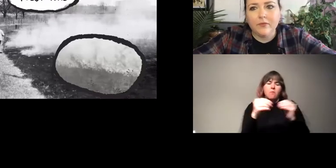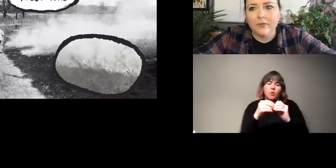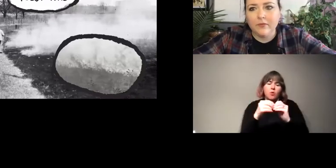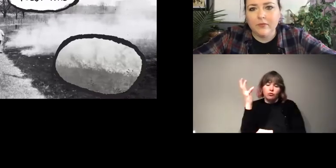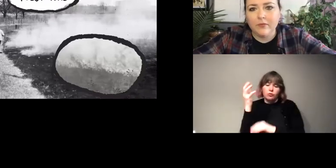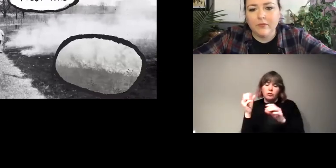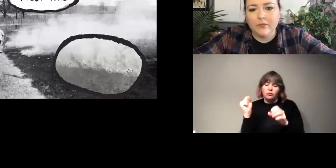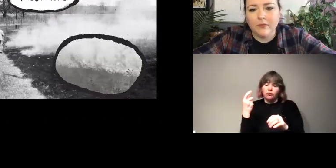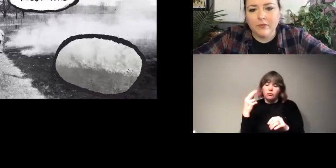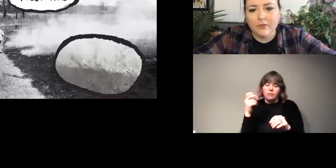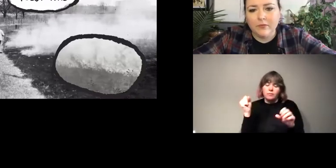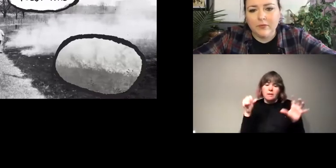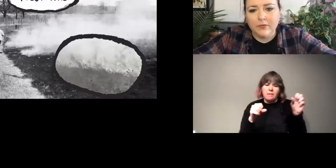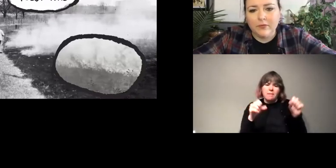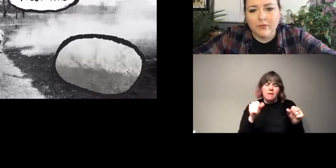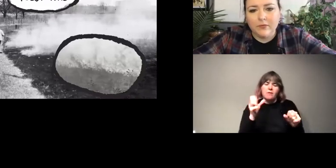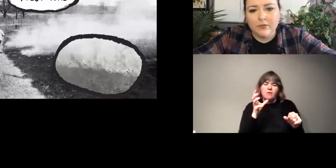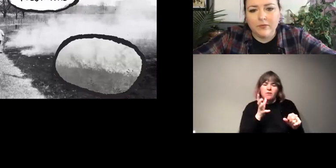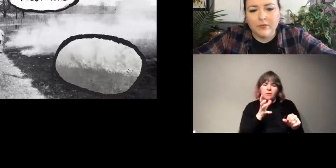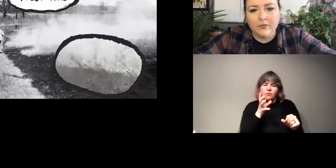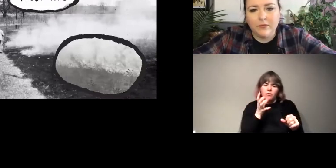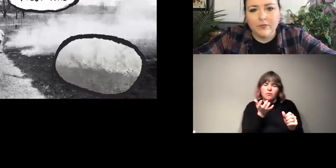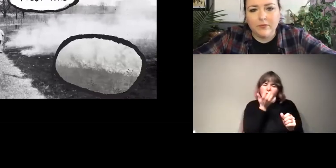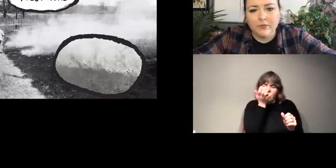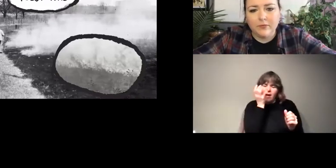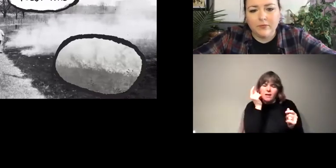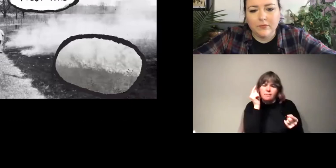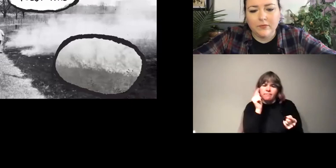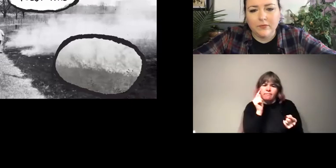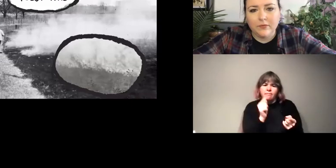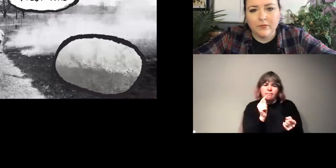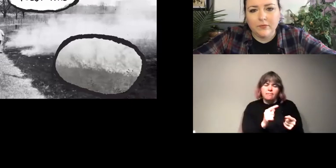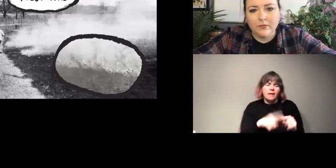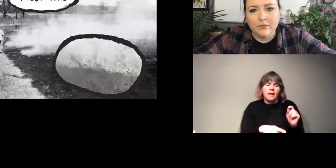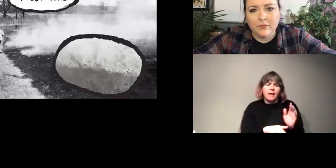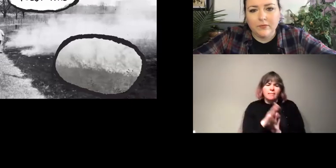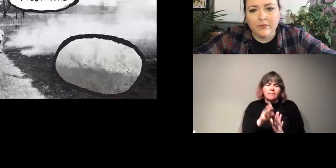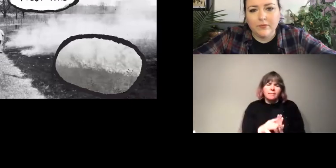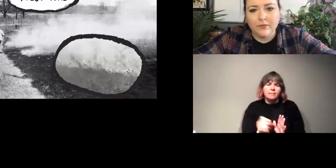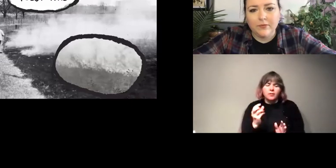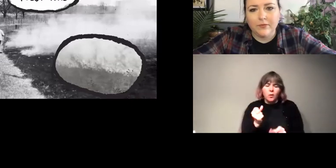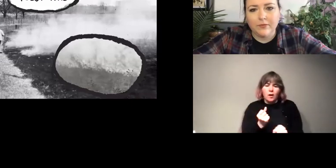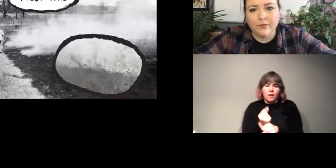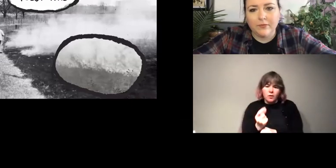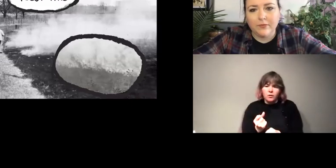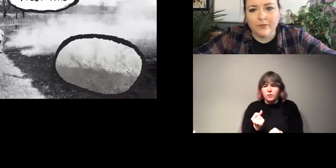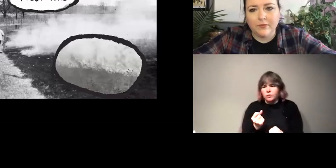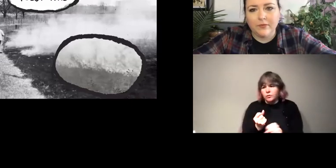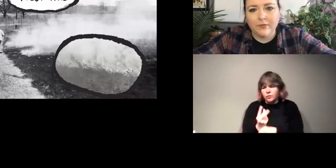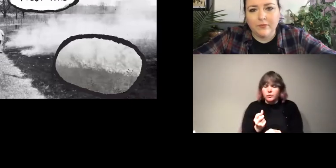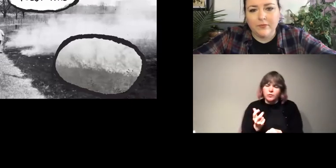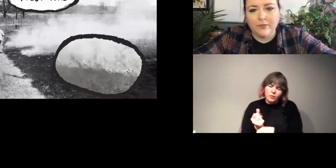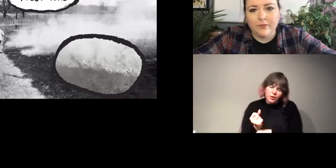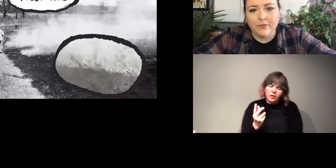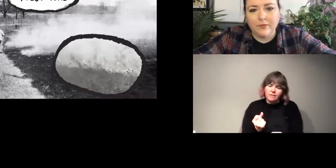creep in, the less the grass can succeed. And so, you know, yearly to every 3 to 5 years, having